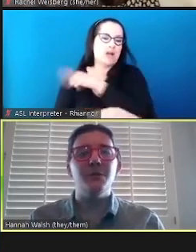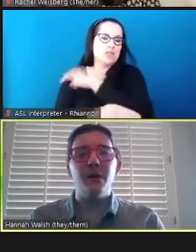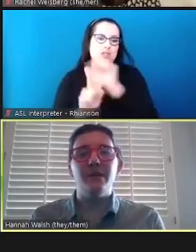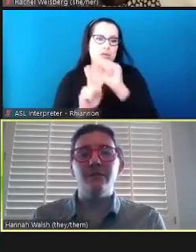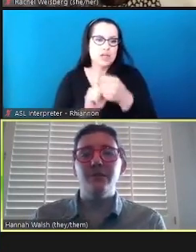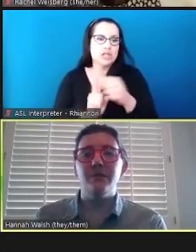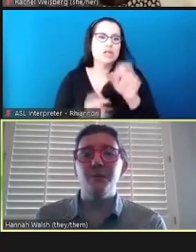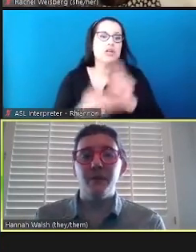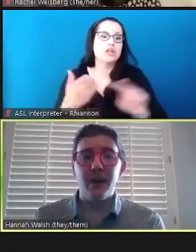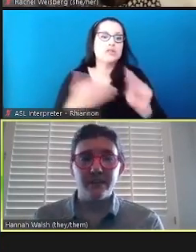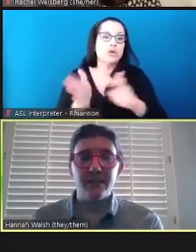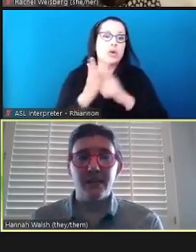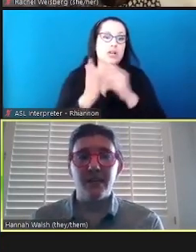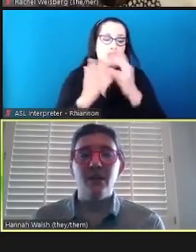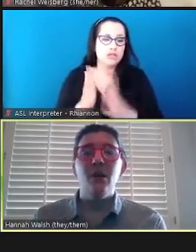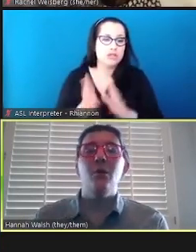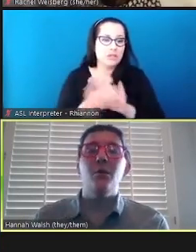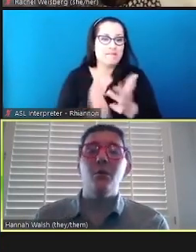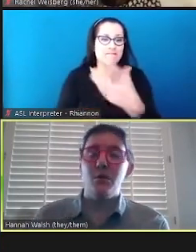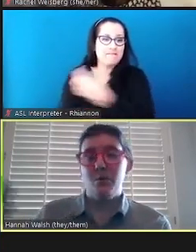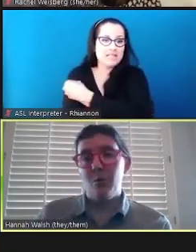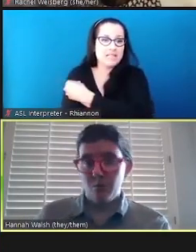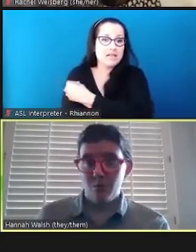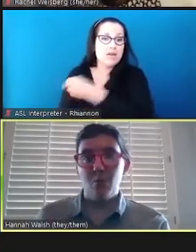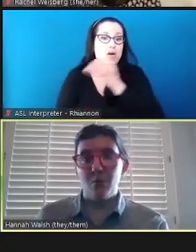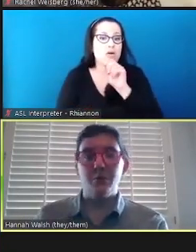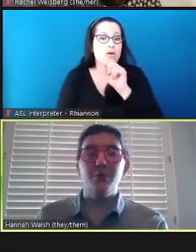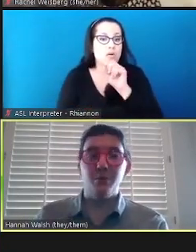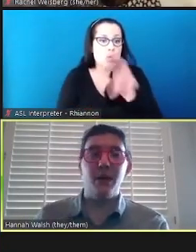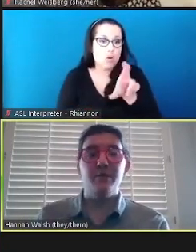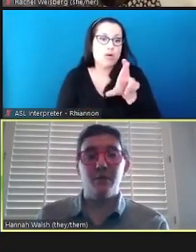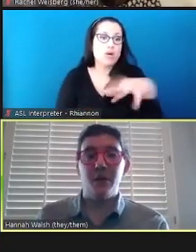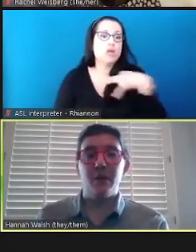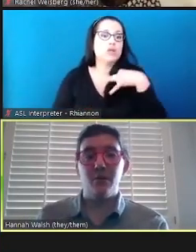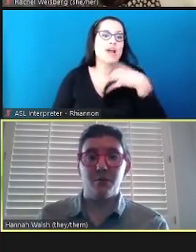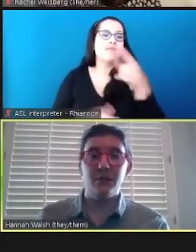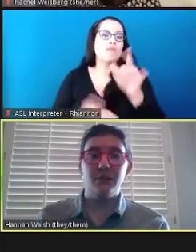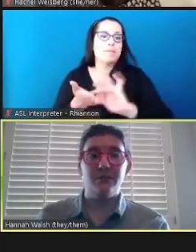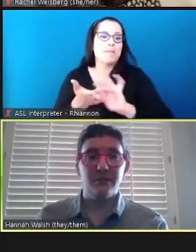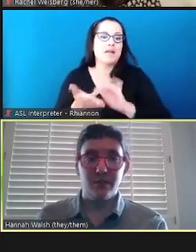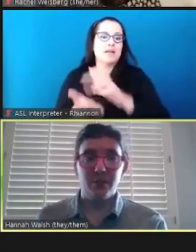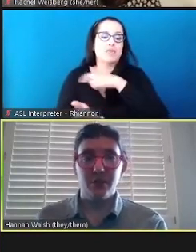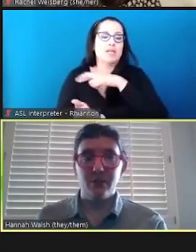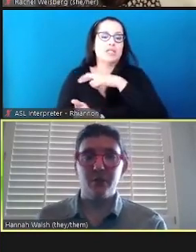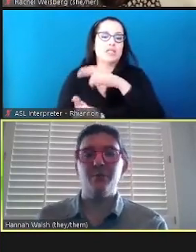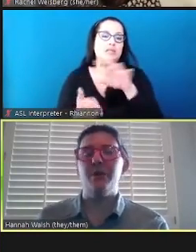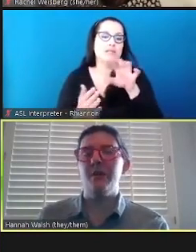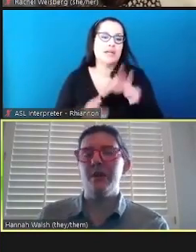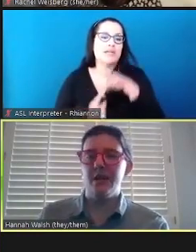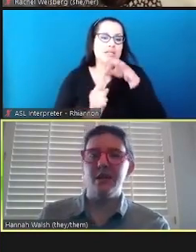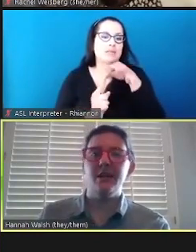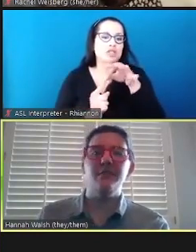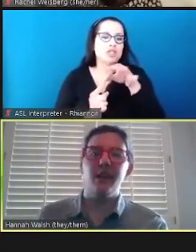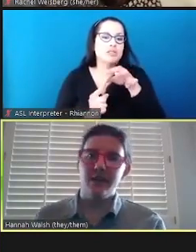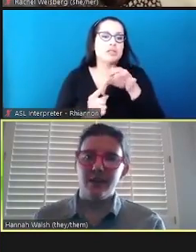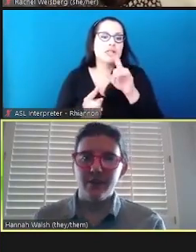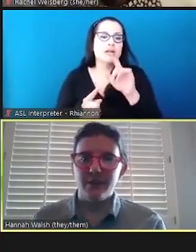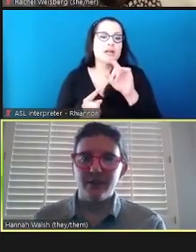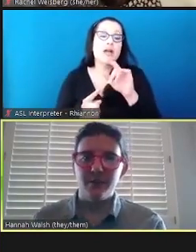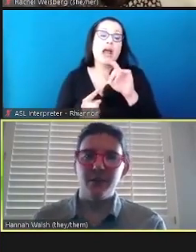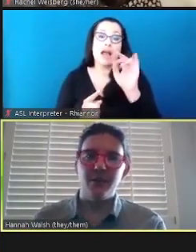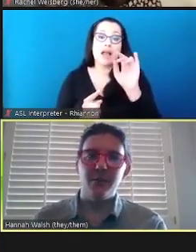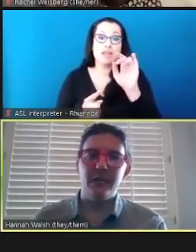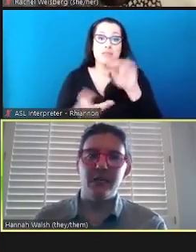university required students to be vaccinated or to apply for a medical or religious exemption, which would then, if they did